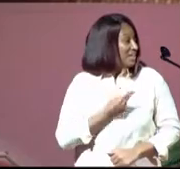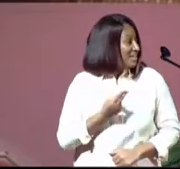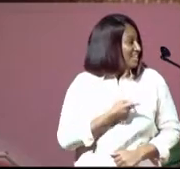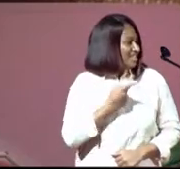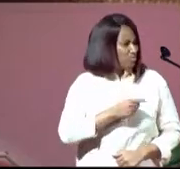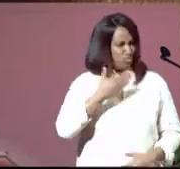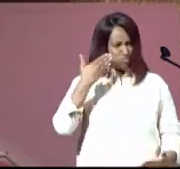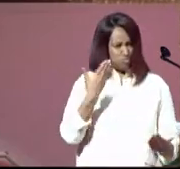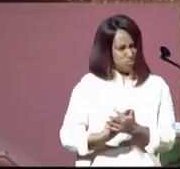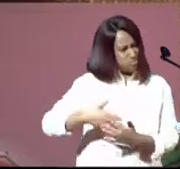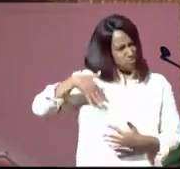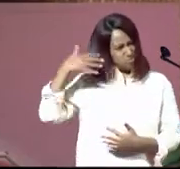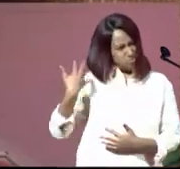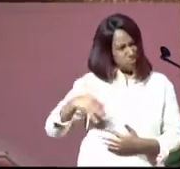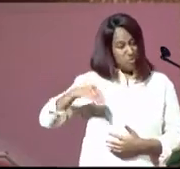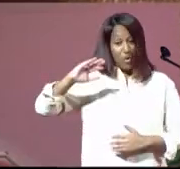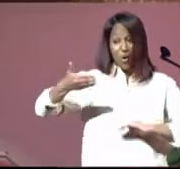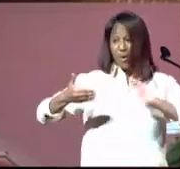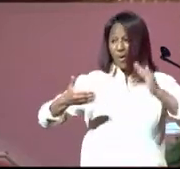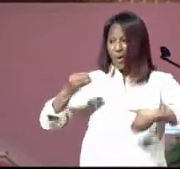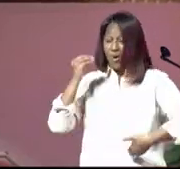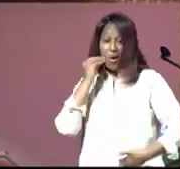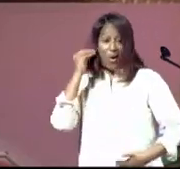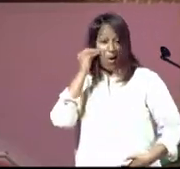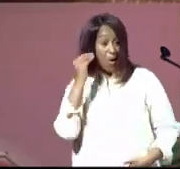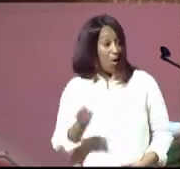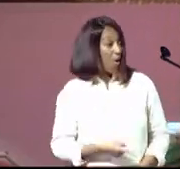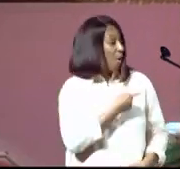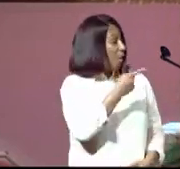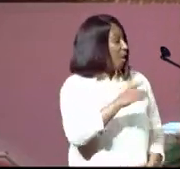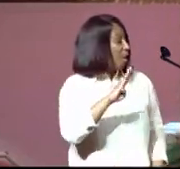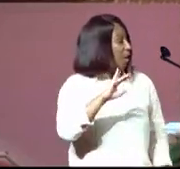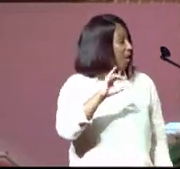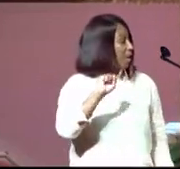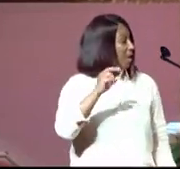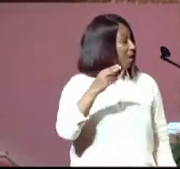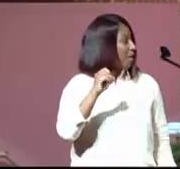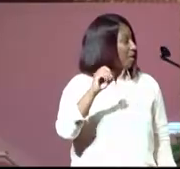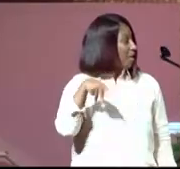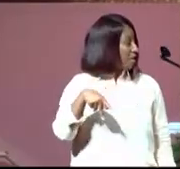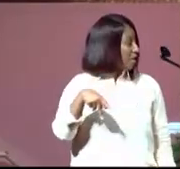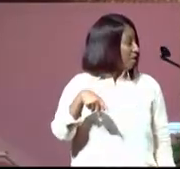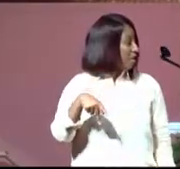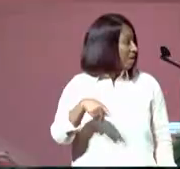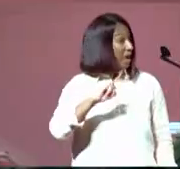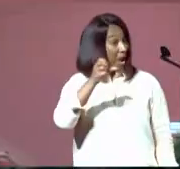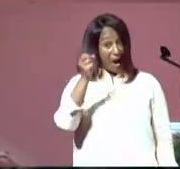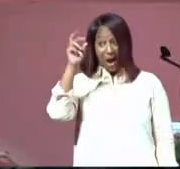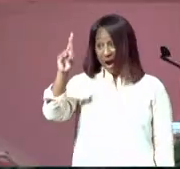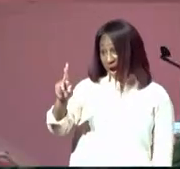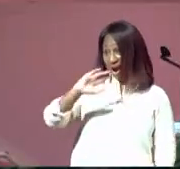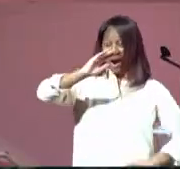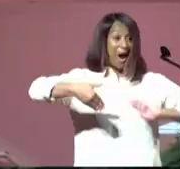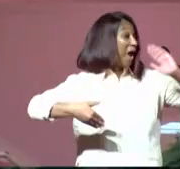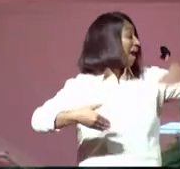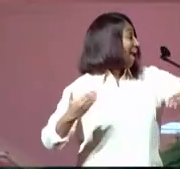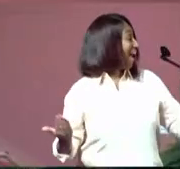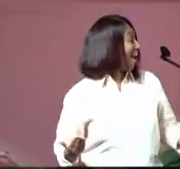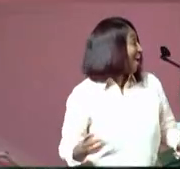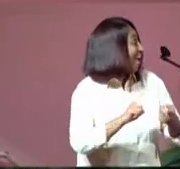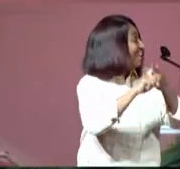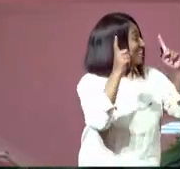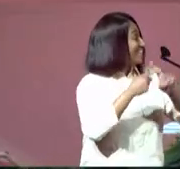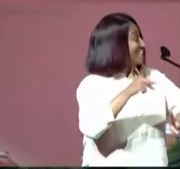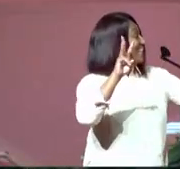it like that. So would y'all welcome home Bishop Rudolph McKissick Jr. Welcome him back to